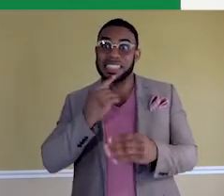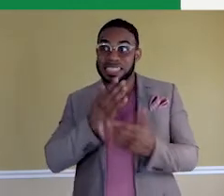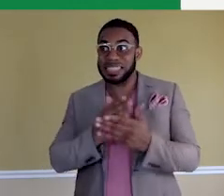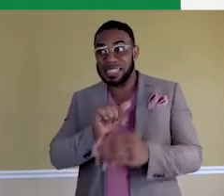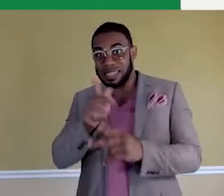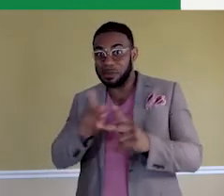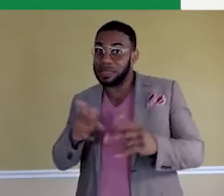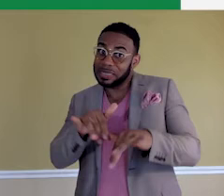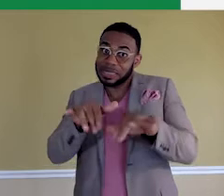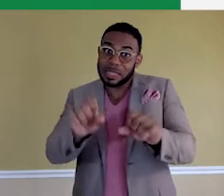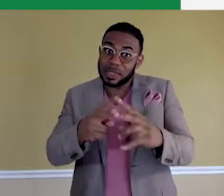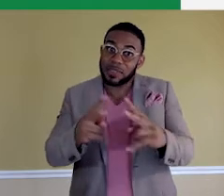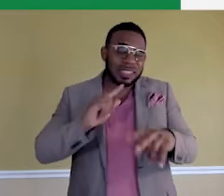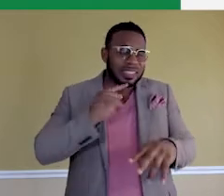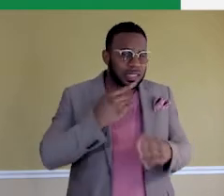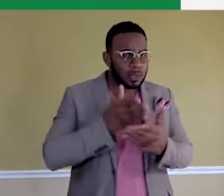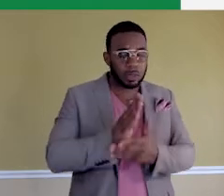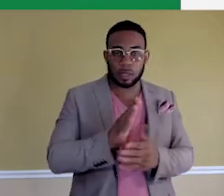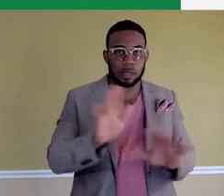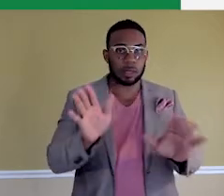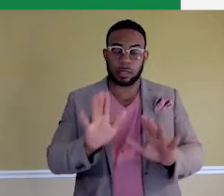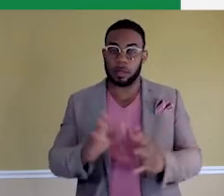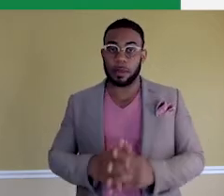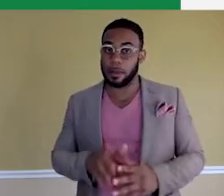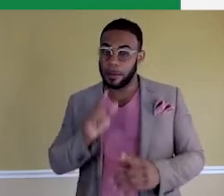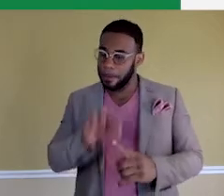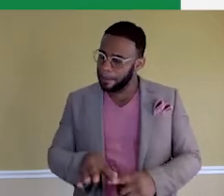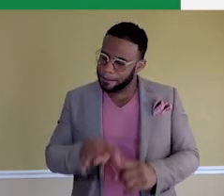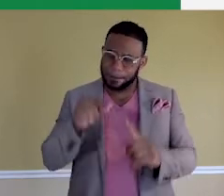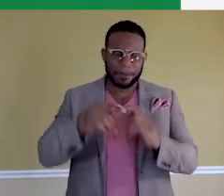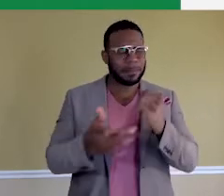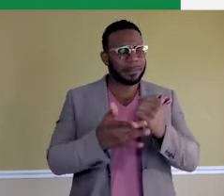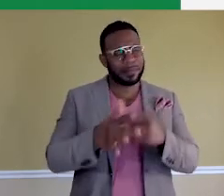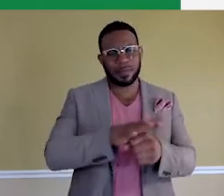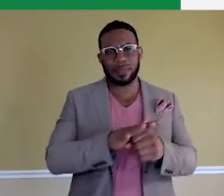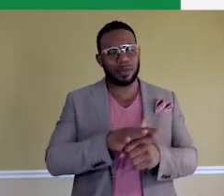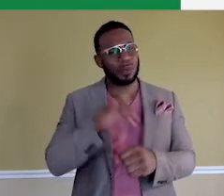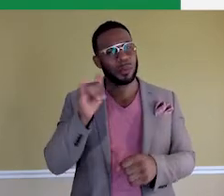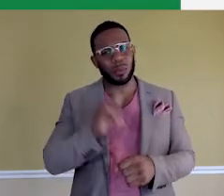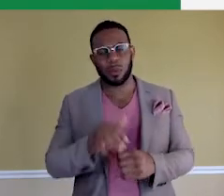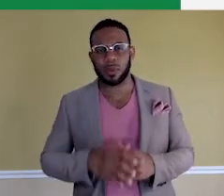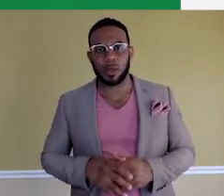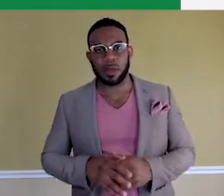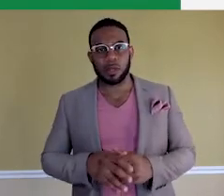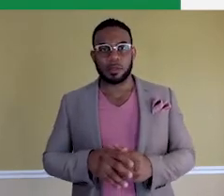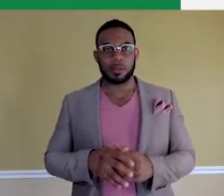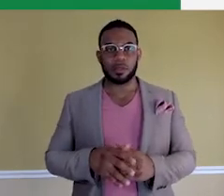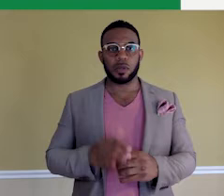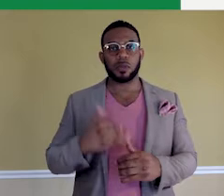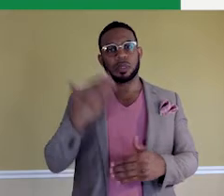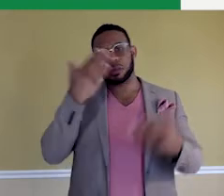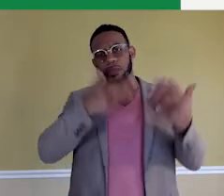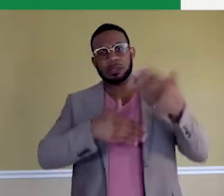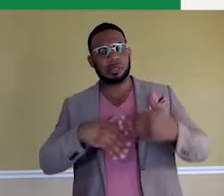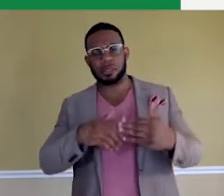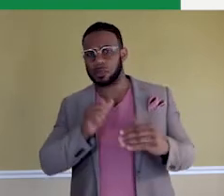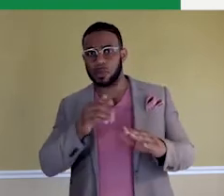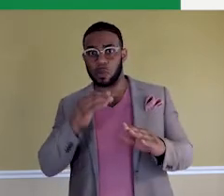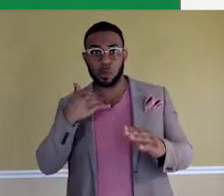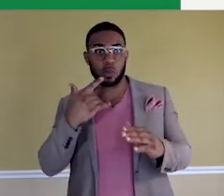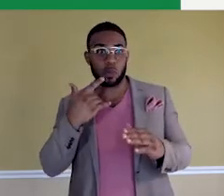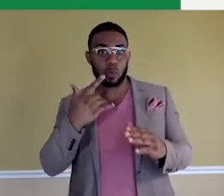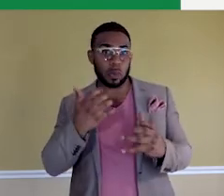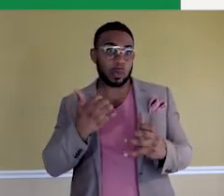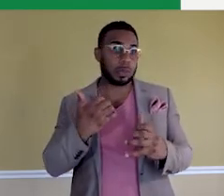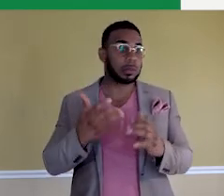So yes, it's a very serious right, though we overlook it, especially in the tech sector, in the tech business. We tend to overlook intellectual property rights because we just want